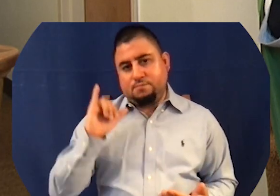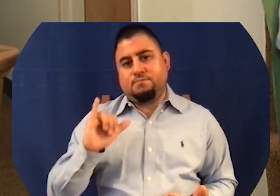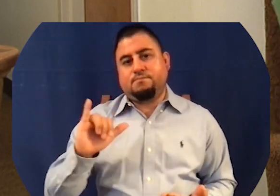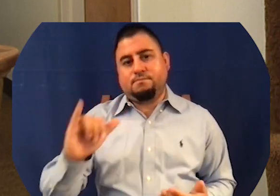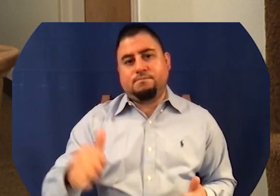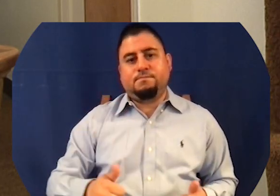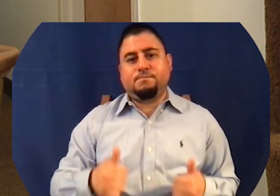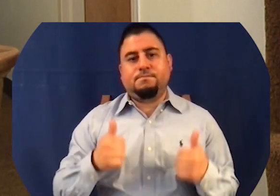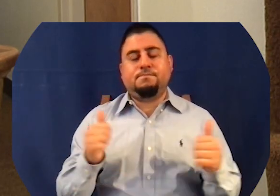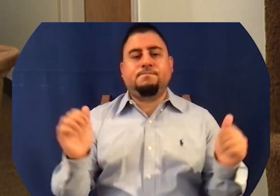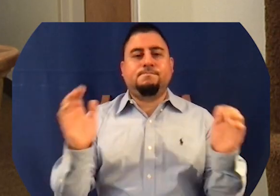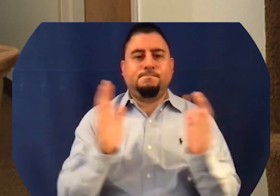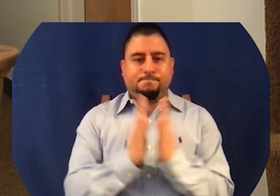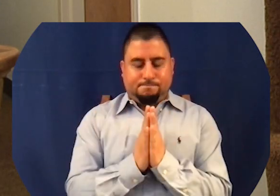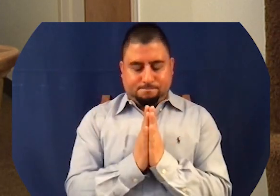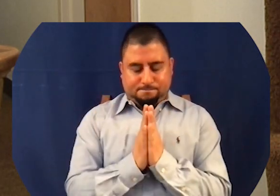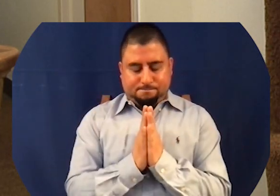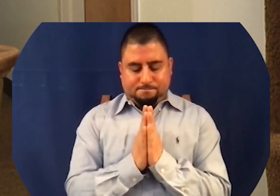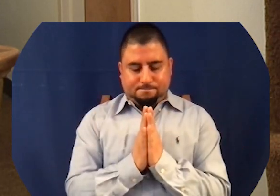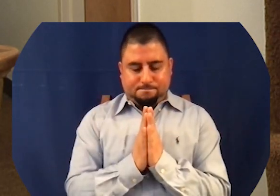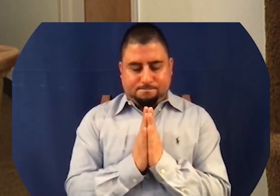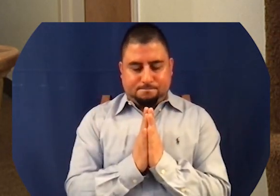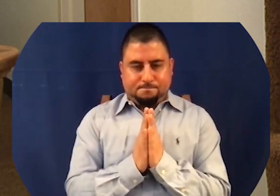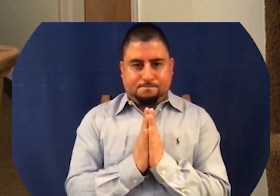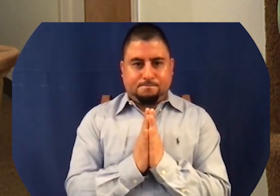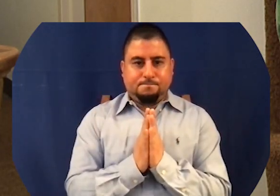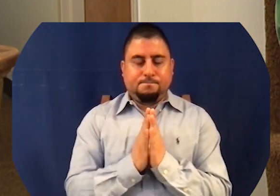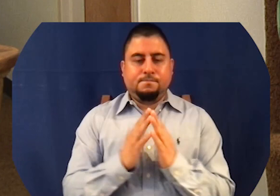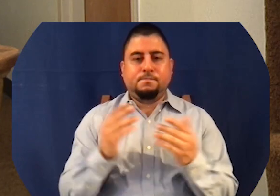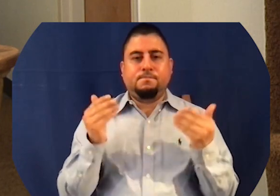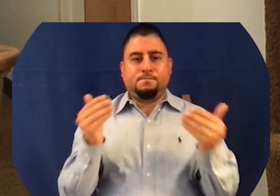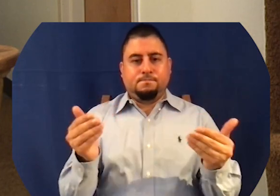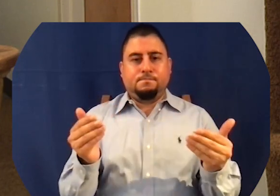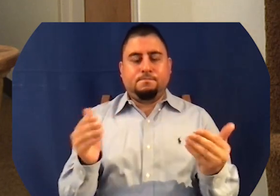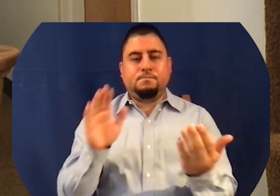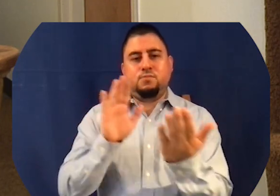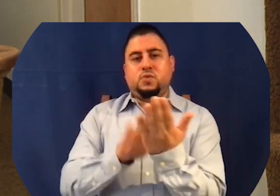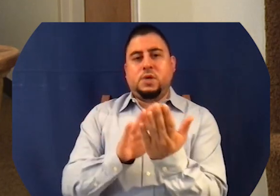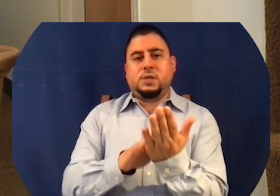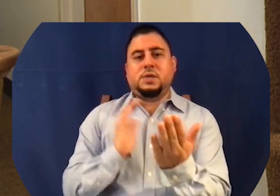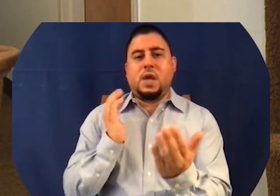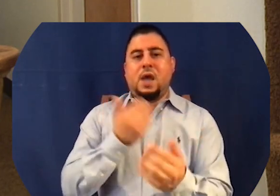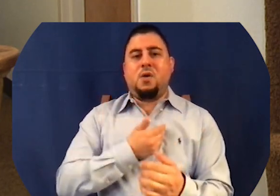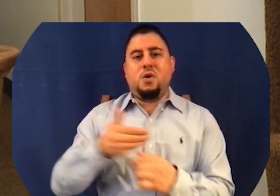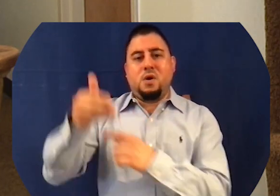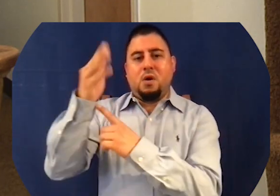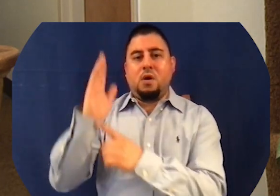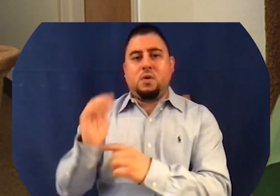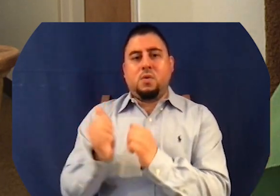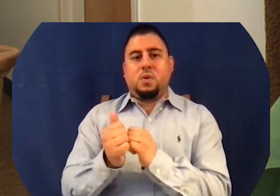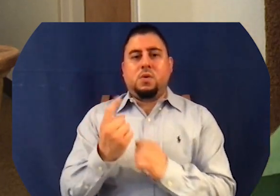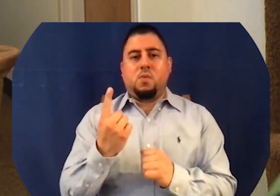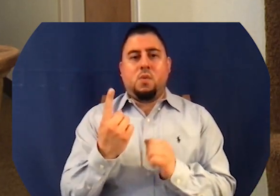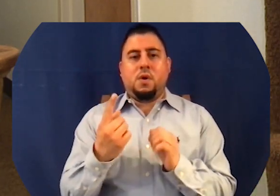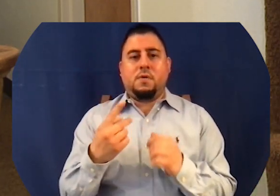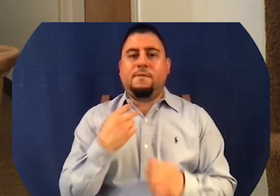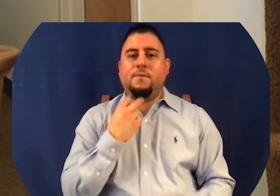and bring us to everlasting life. Amen. Let us praise our God with one